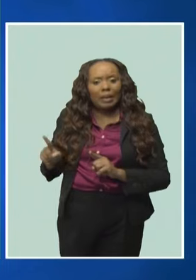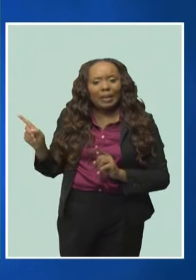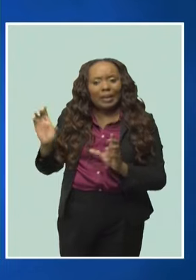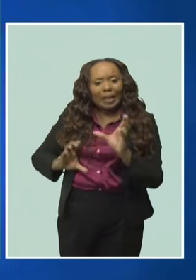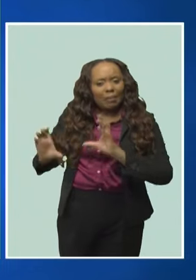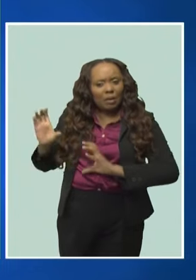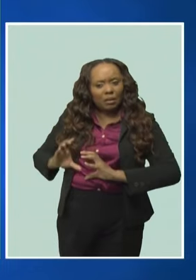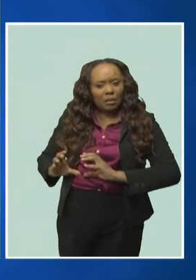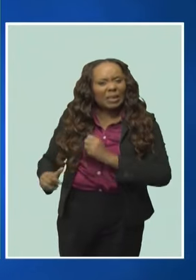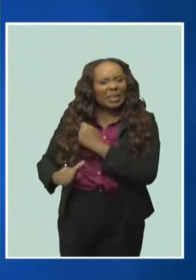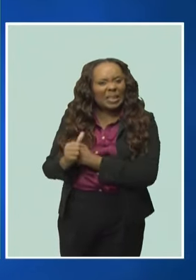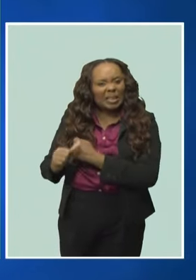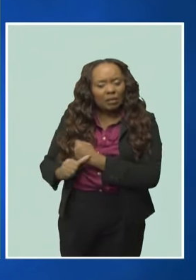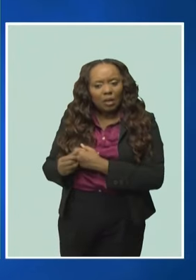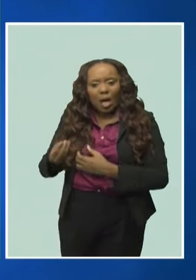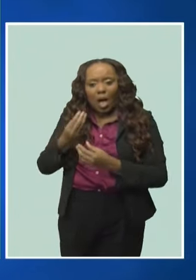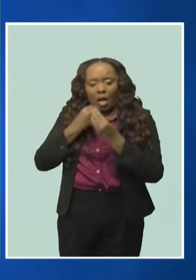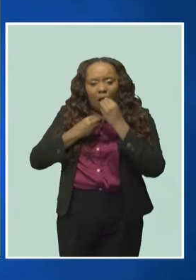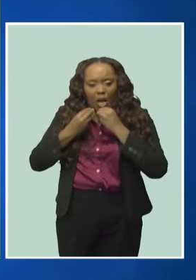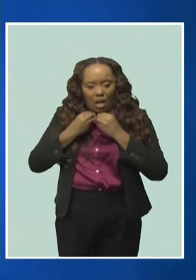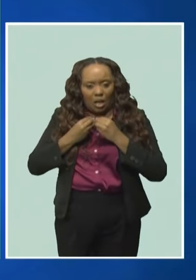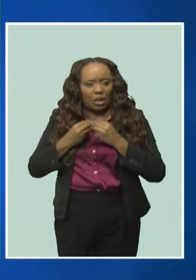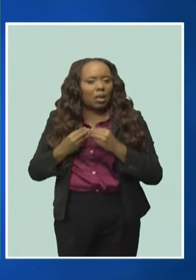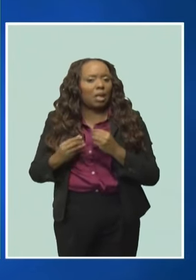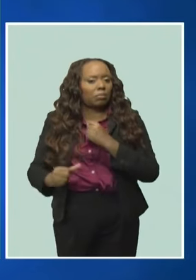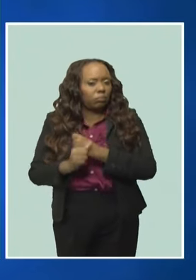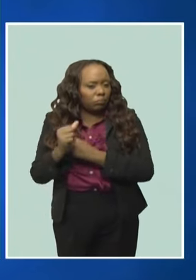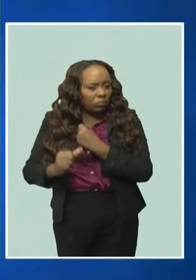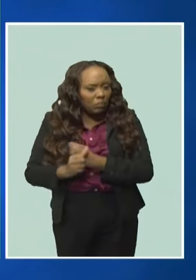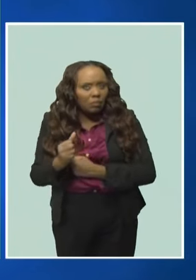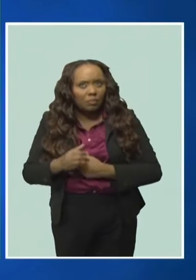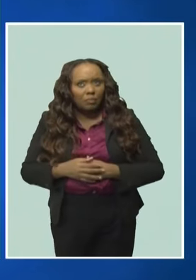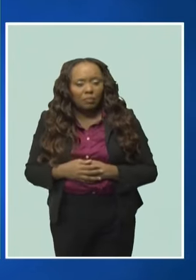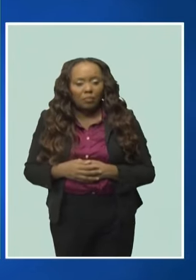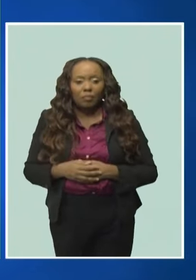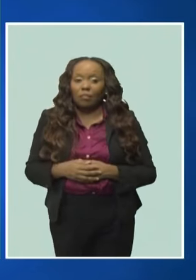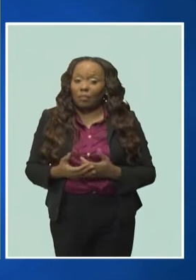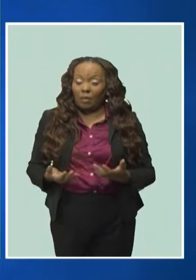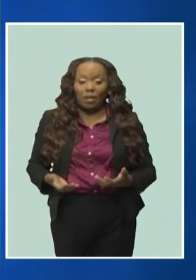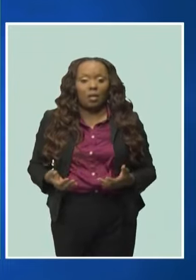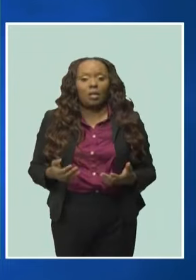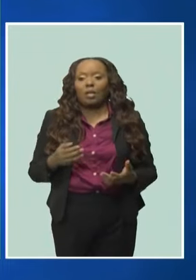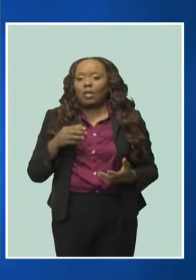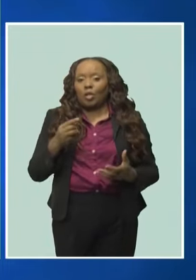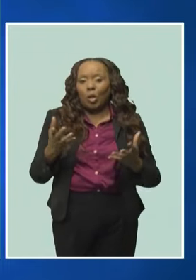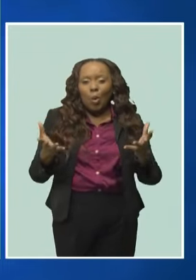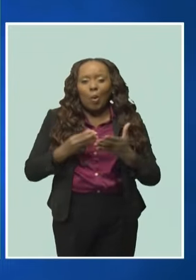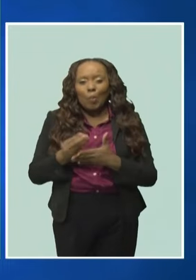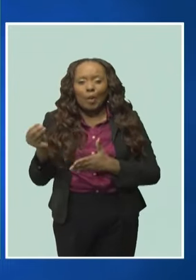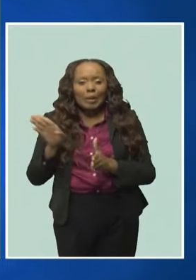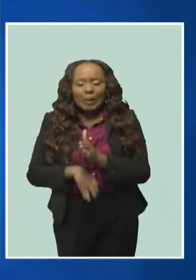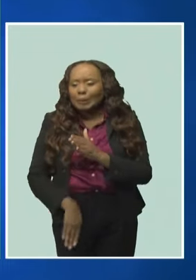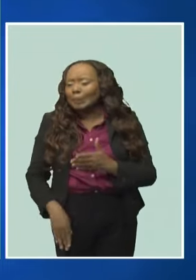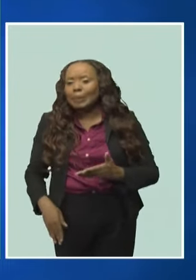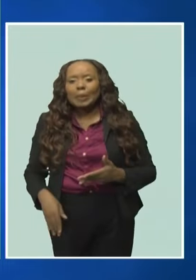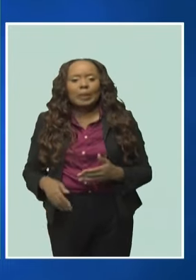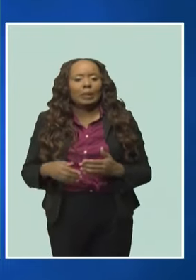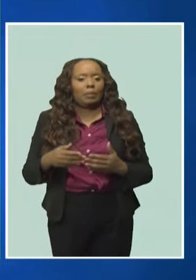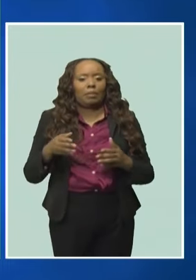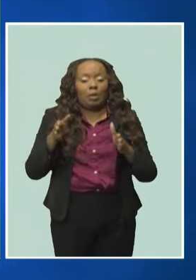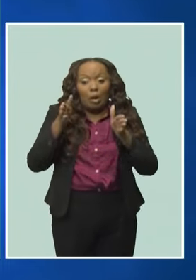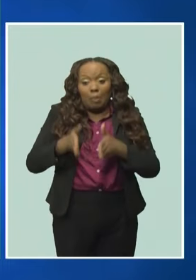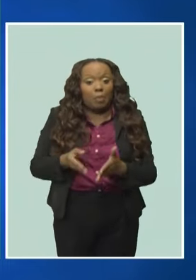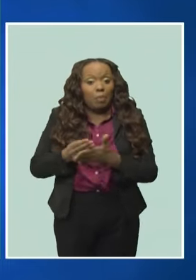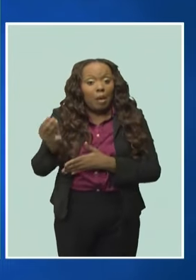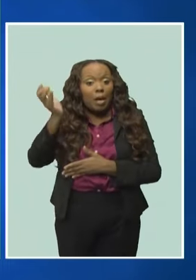You wanting a cheaper crop, so somebody's selling, let's say, a cabbage, and it's retailing